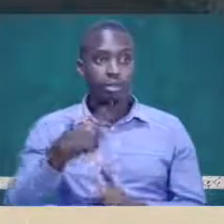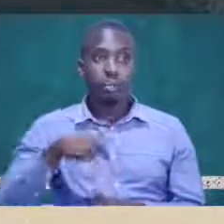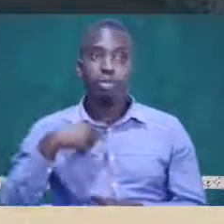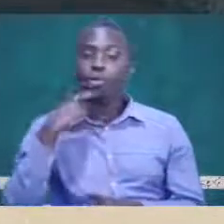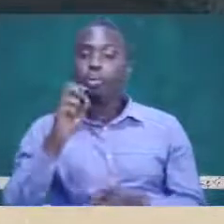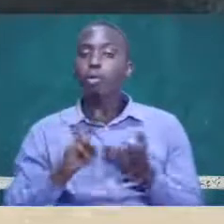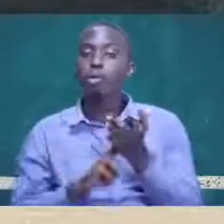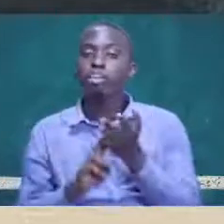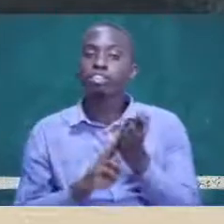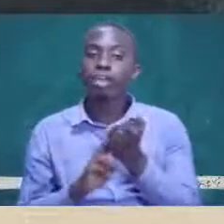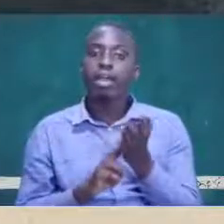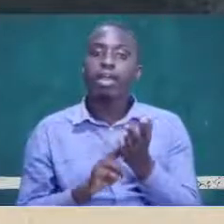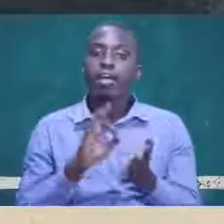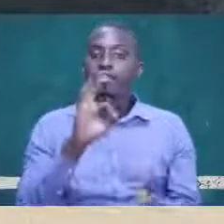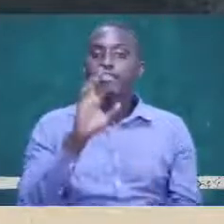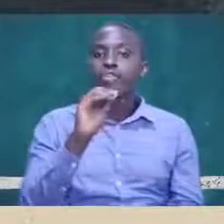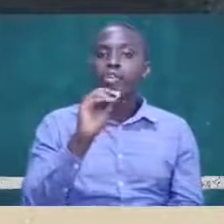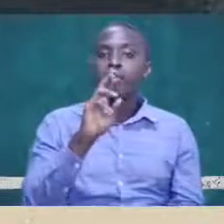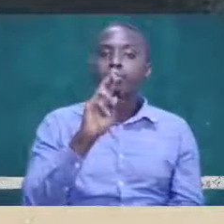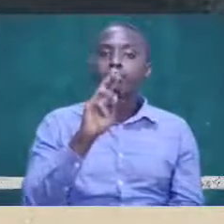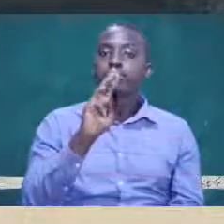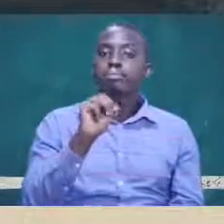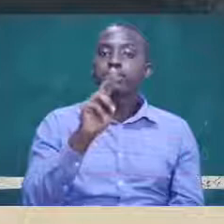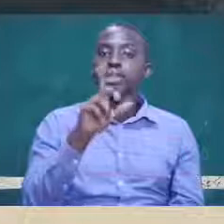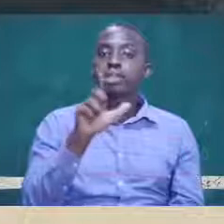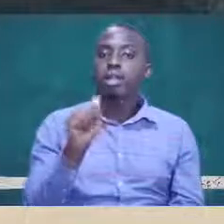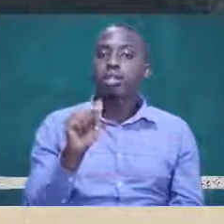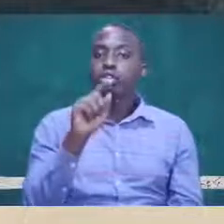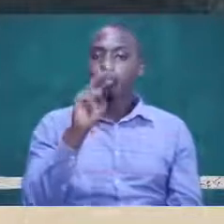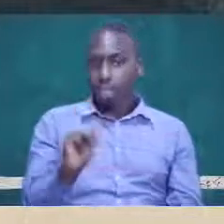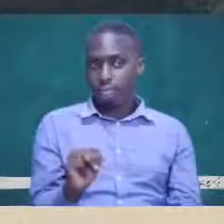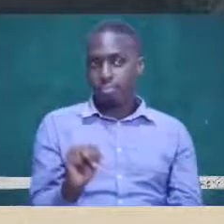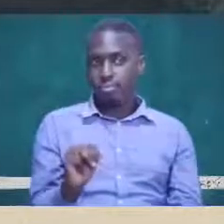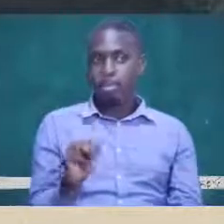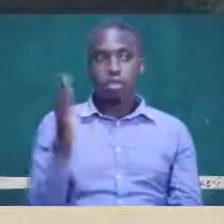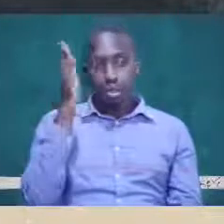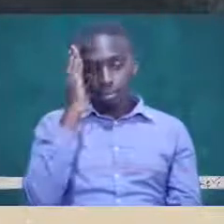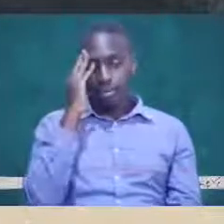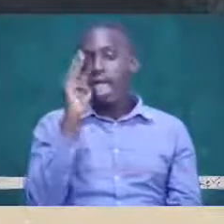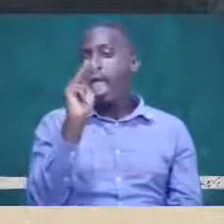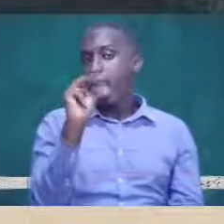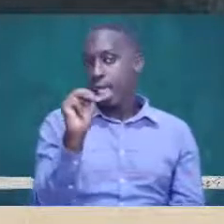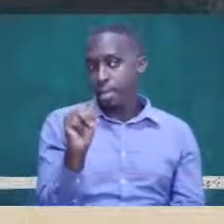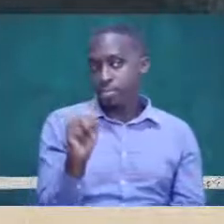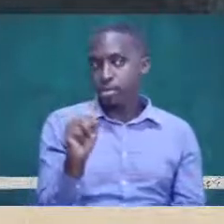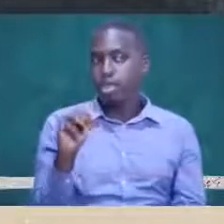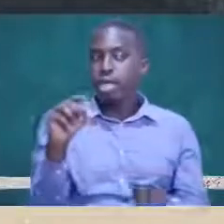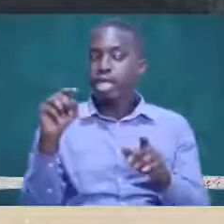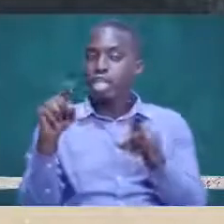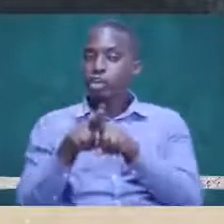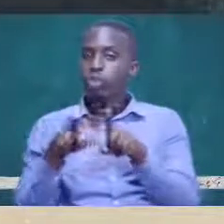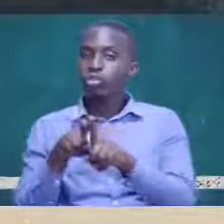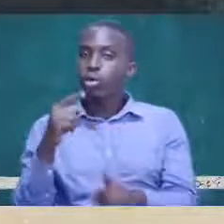use the formula of the multiplier to get marginal propensity to save. We know that multiplier is equal to